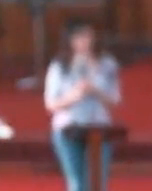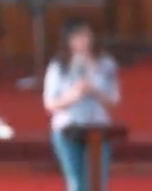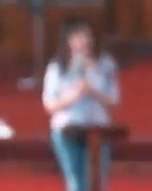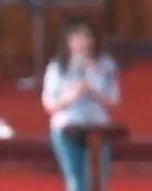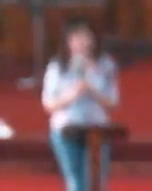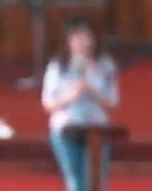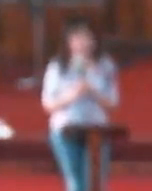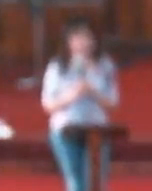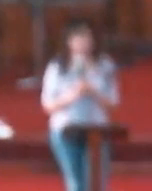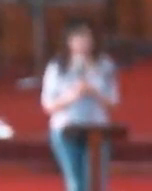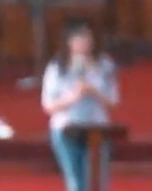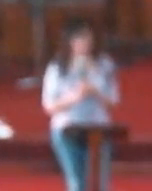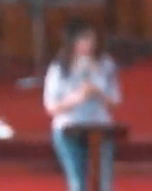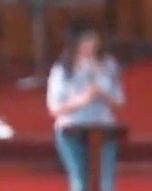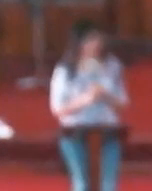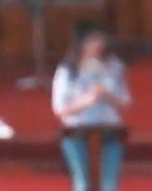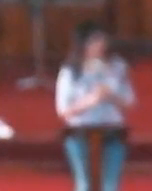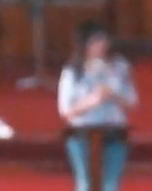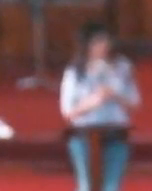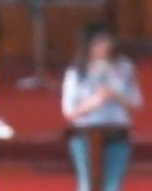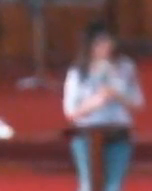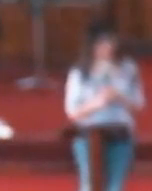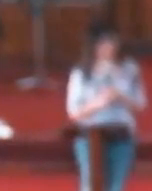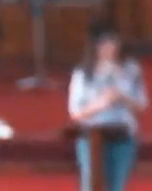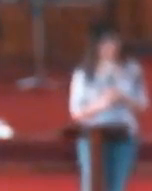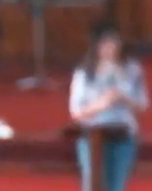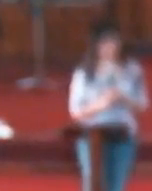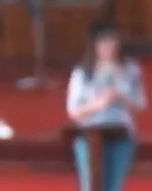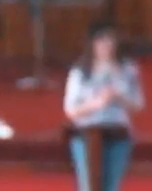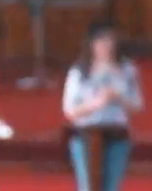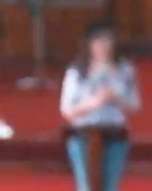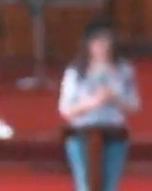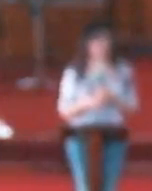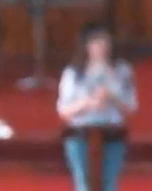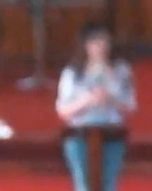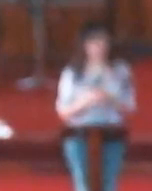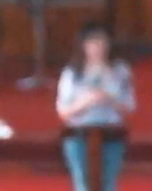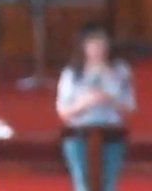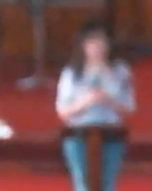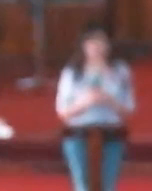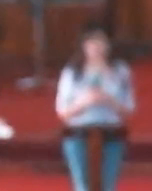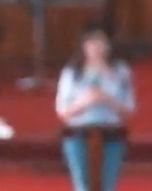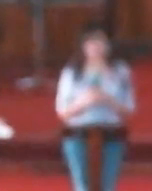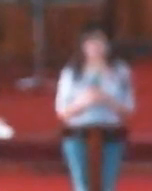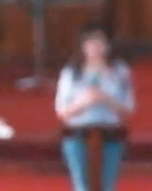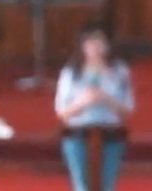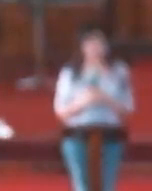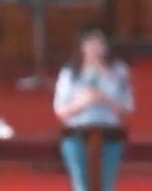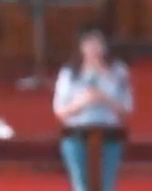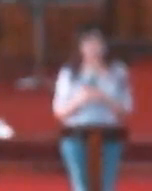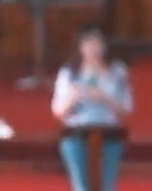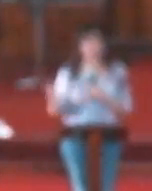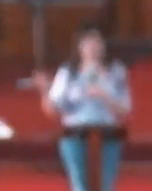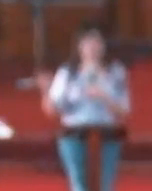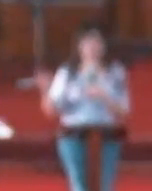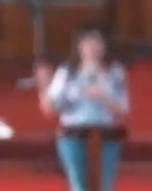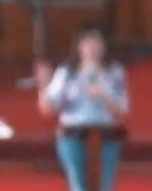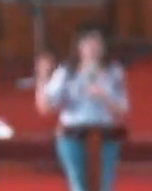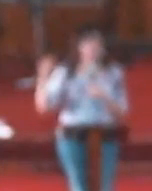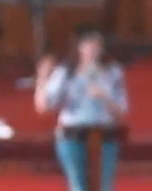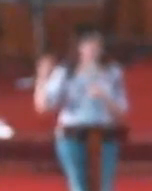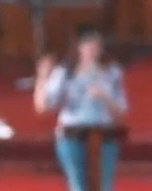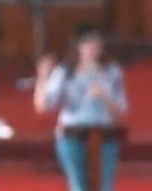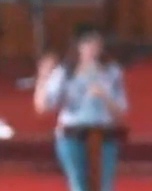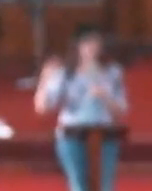that is inspired by the Holy Spirit. Pero traiga bendición cuando viene de Dios, no de tus propias buenas intenciones. Yeah, but it's